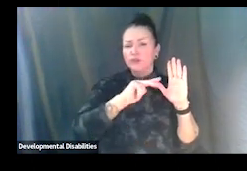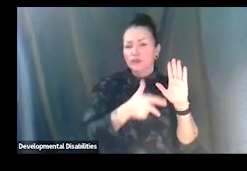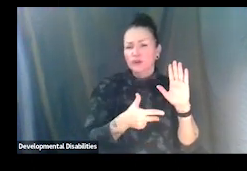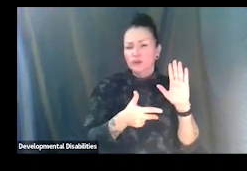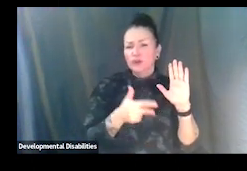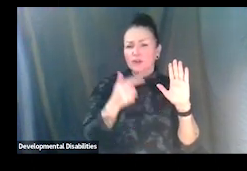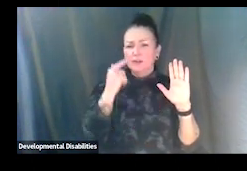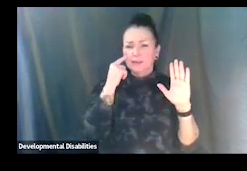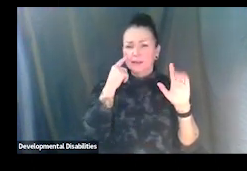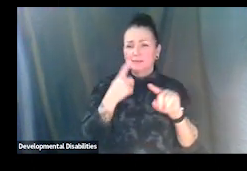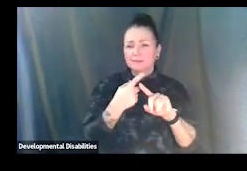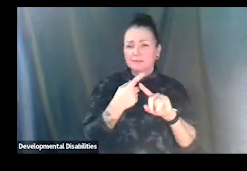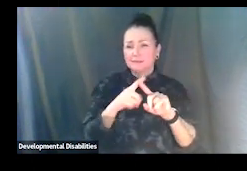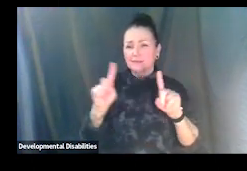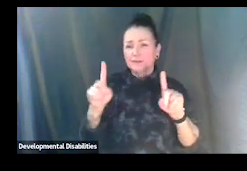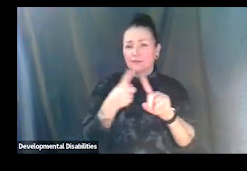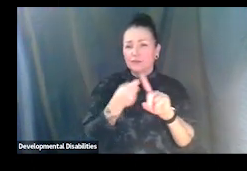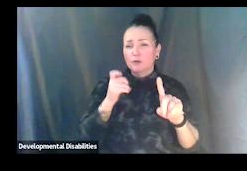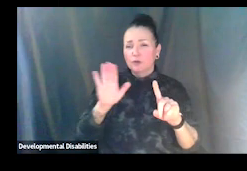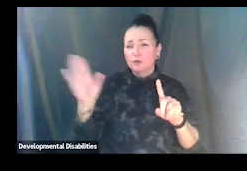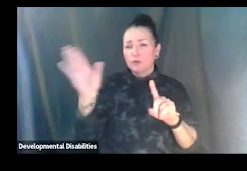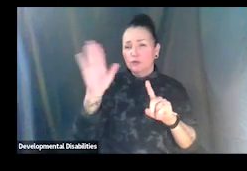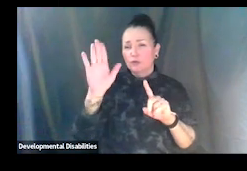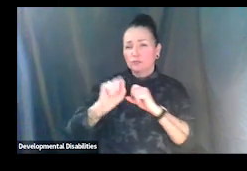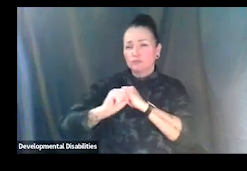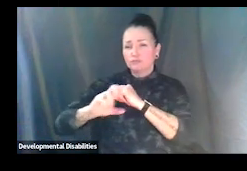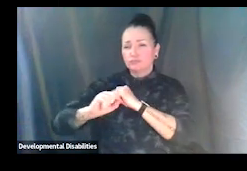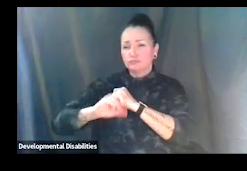got, it was worded a bit differently, but there they are.